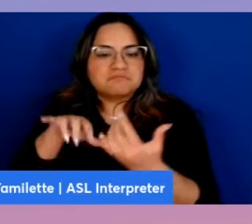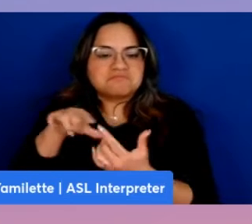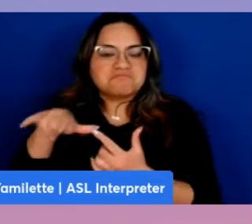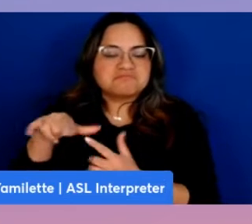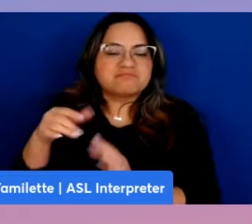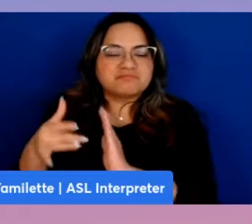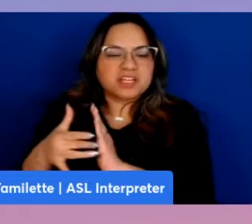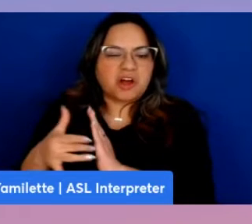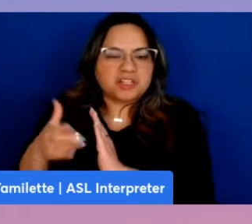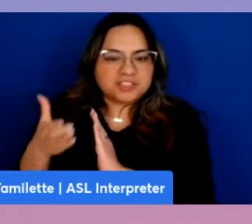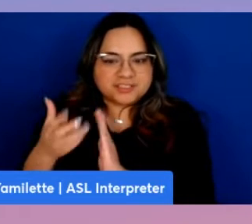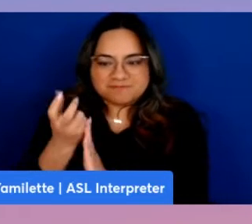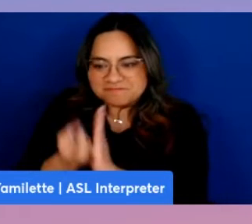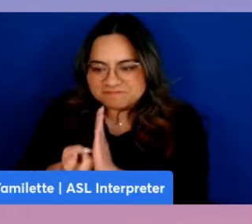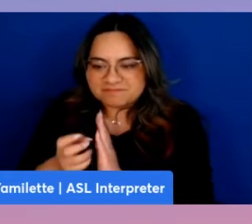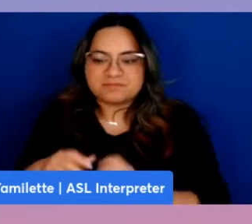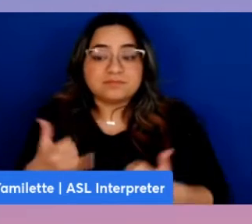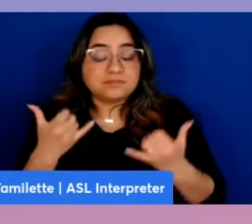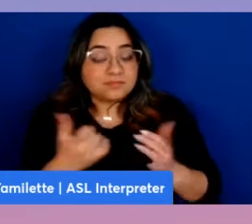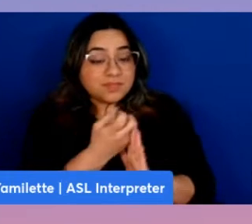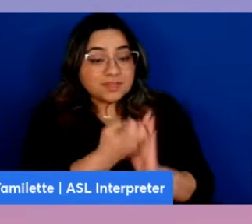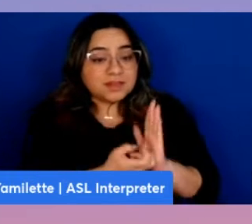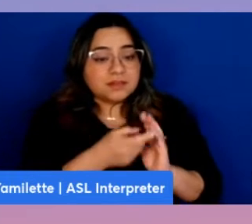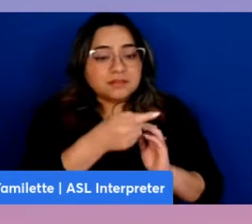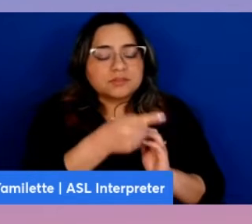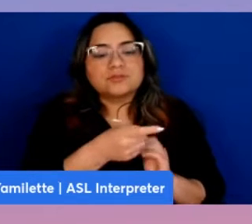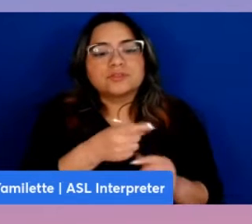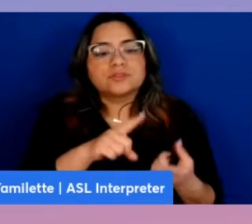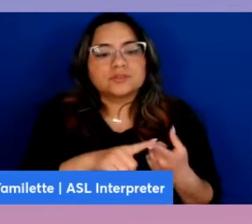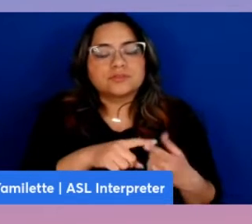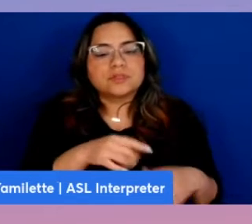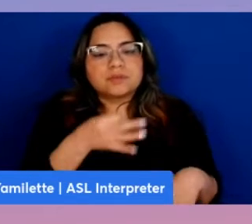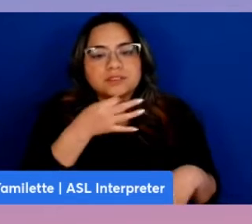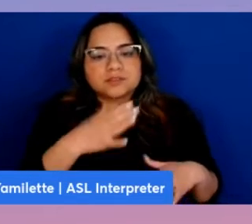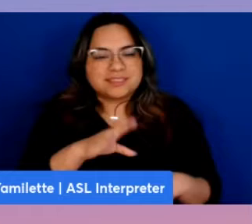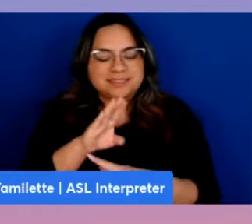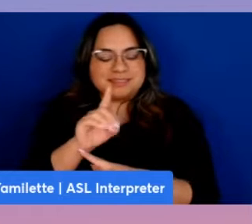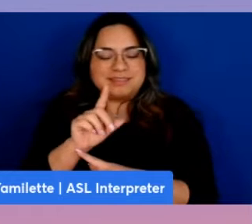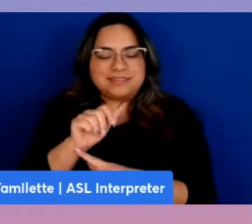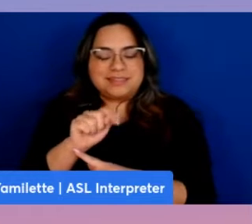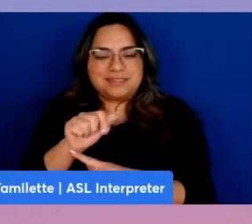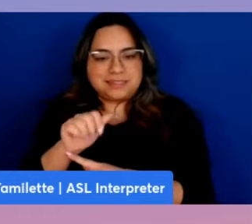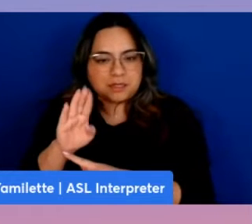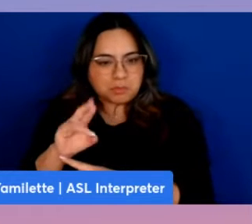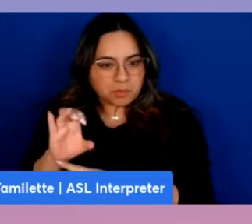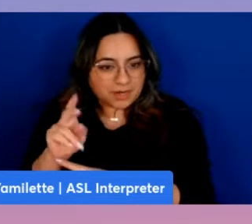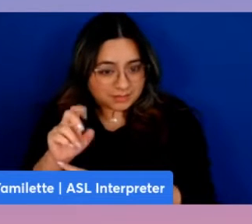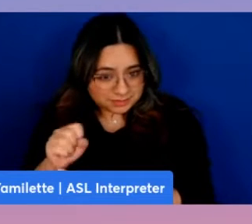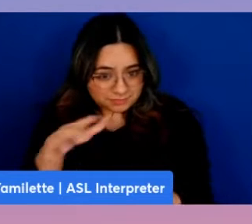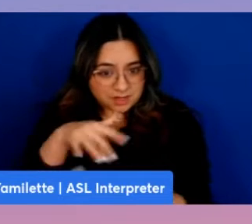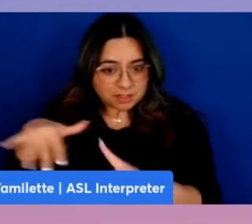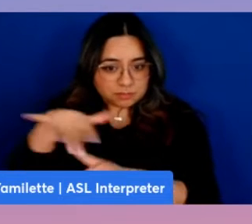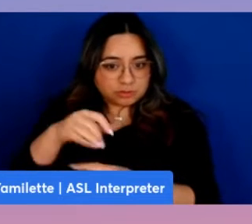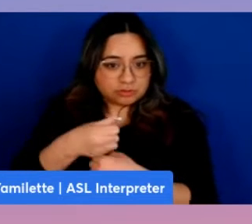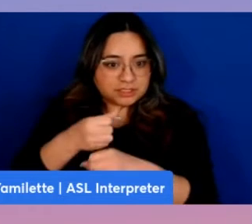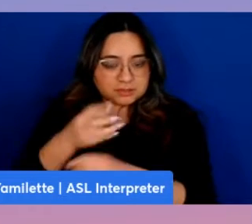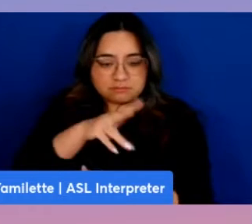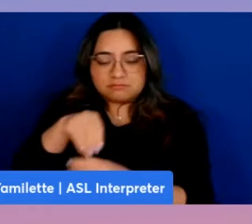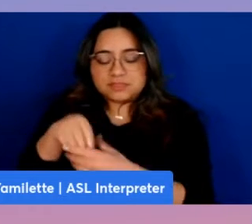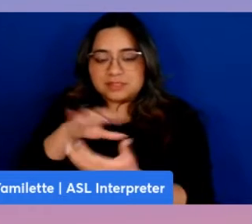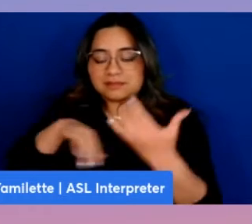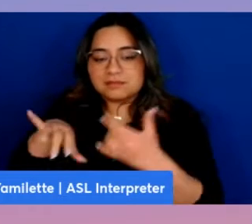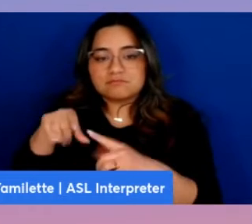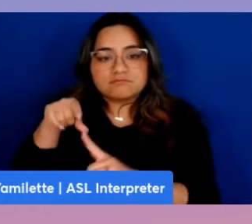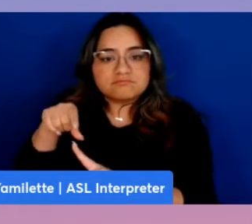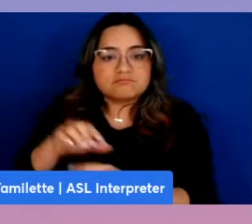Today, we will dive into automating complex data analytics environments using tools like Terraform, Terraform Cloud, Ansible,